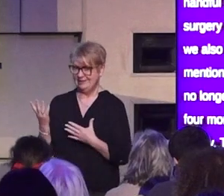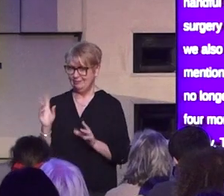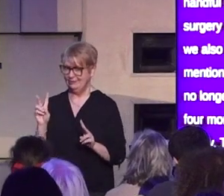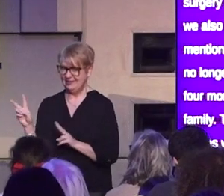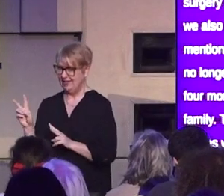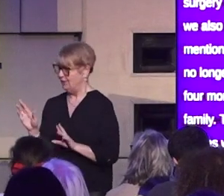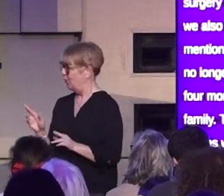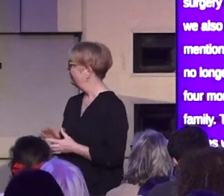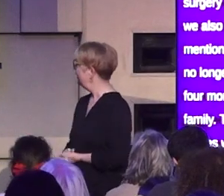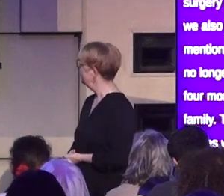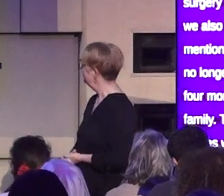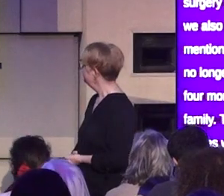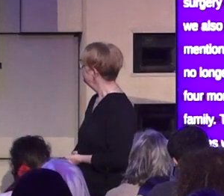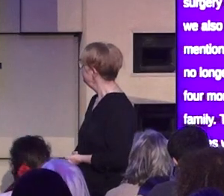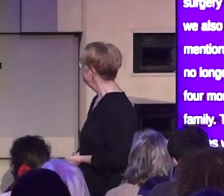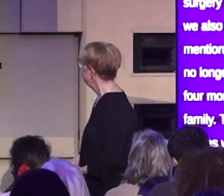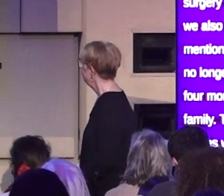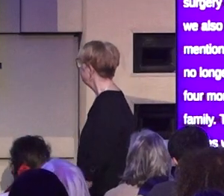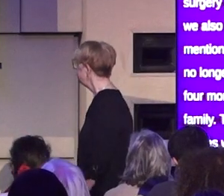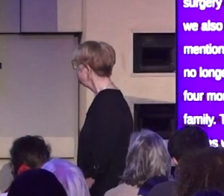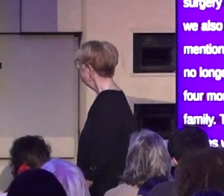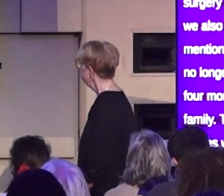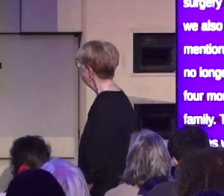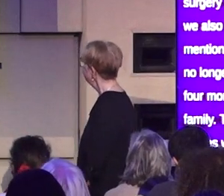it isn't, that's fine.